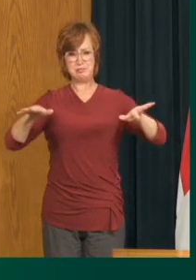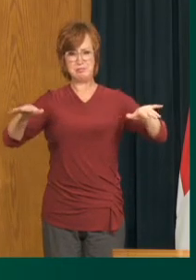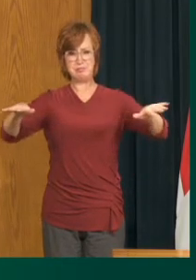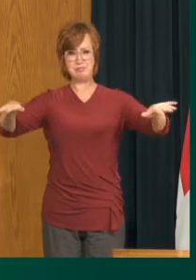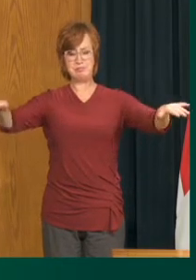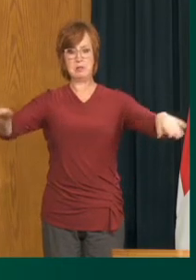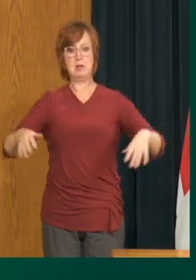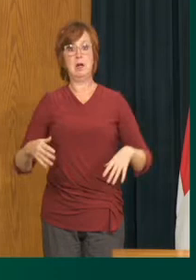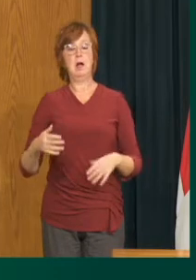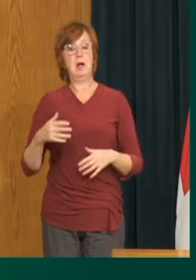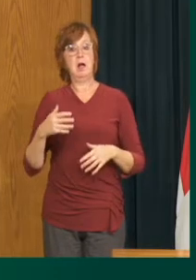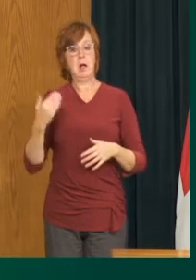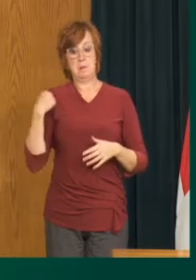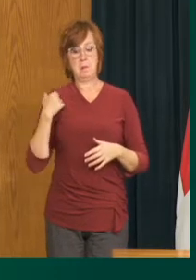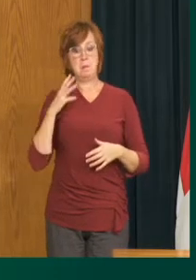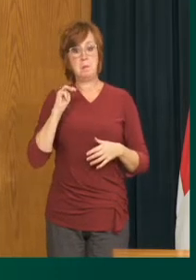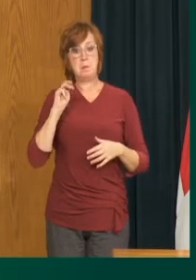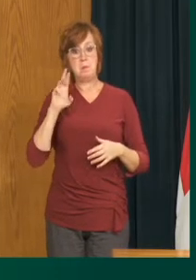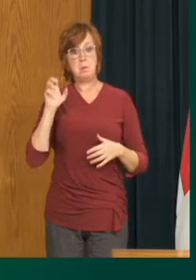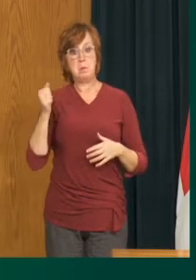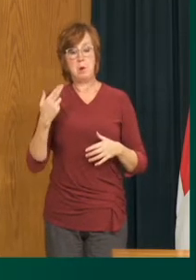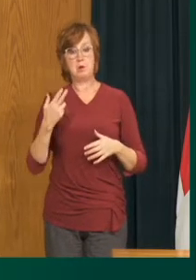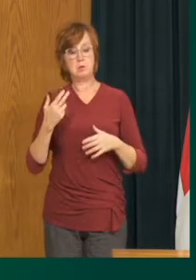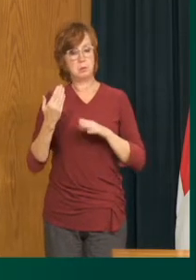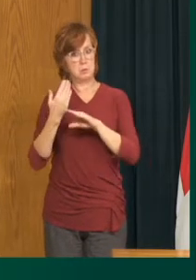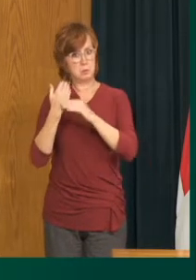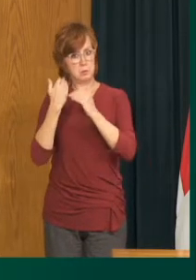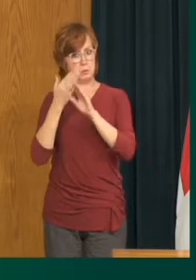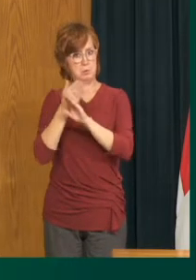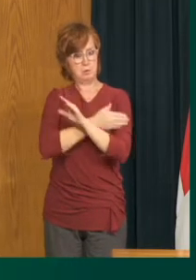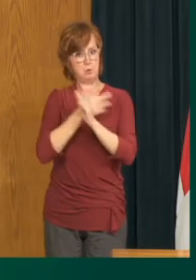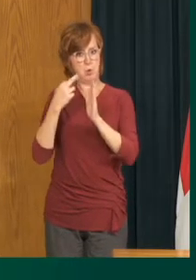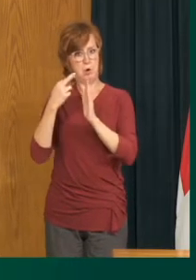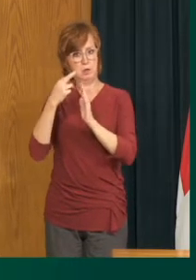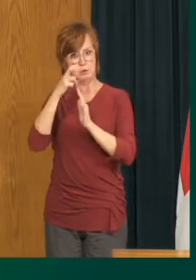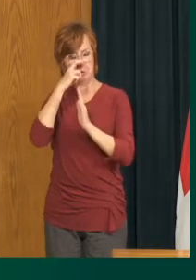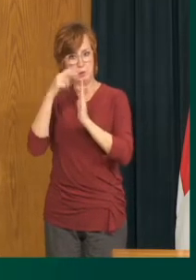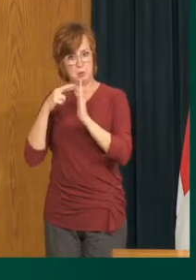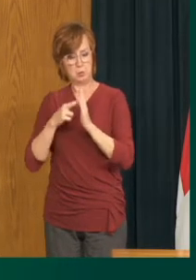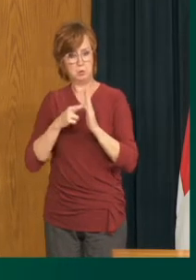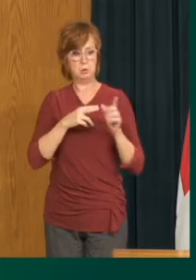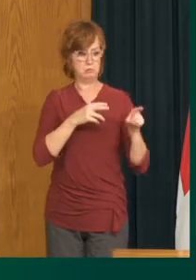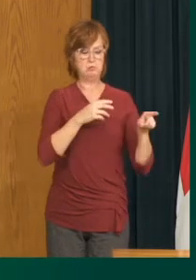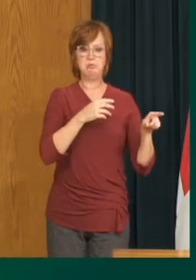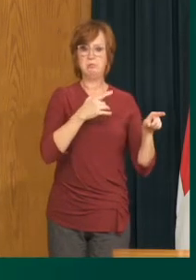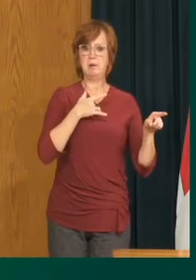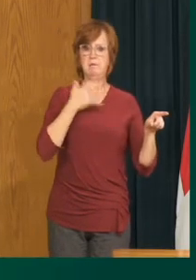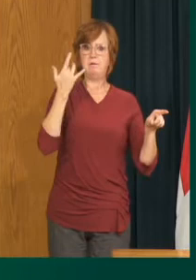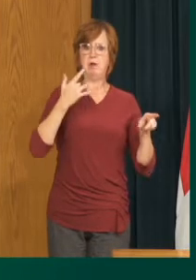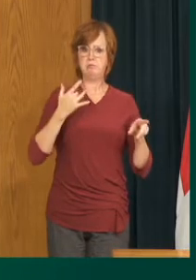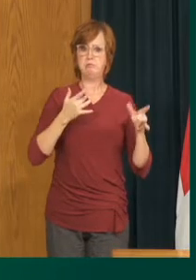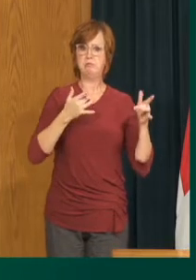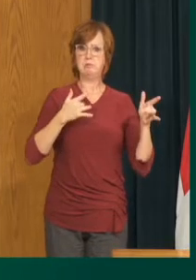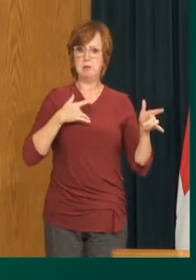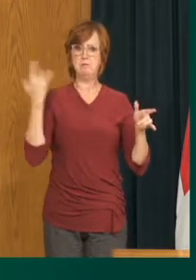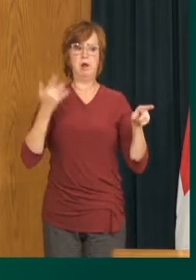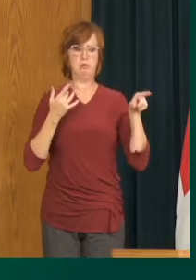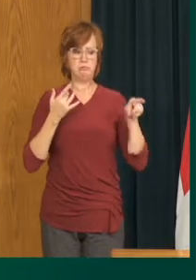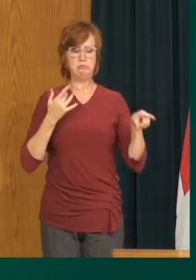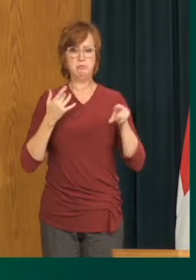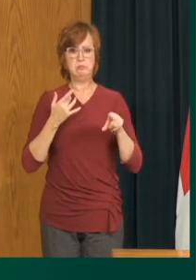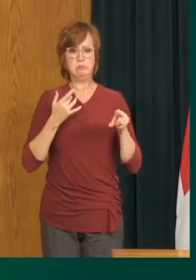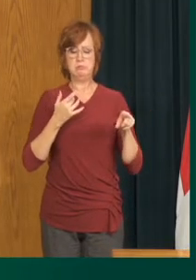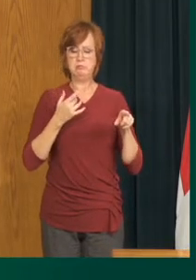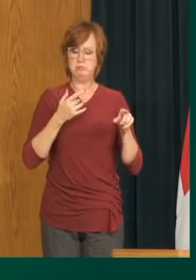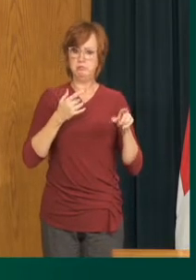we had a few large gatherings where transmission happened. But since that time, we've done really well over the last 6 months, and it's really important